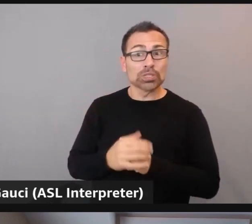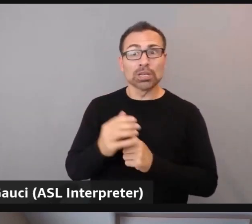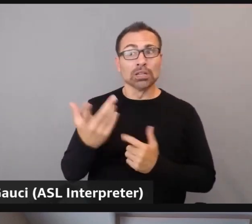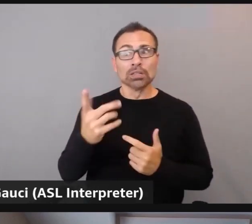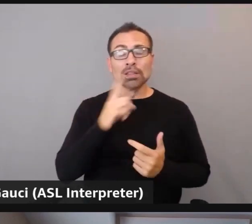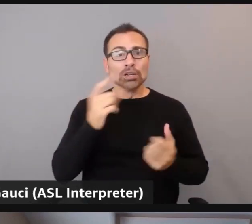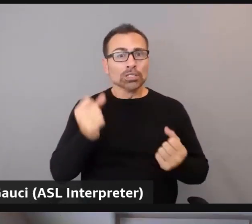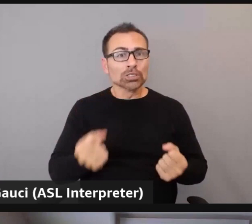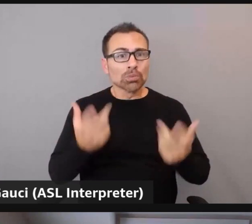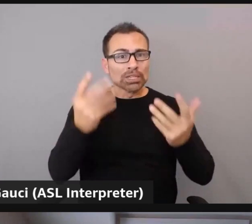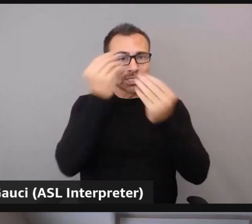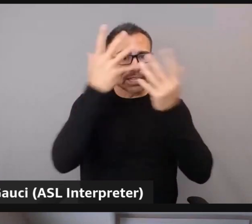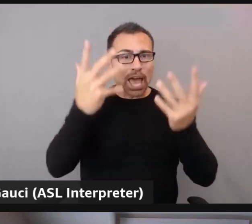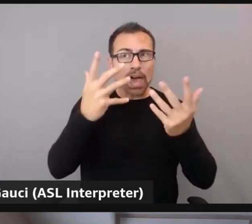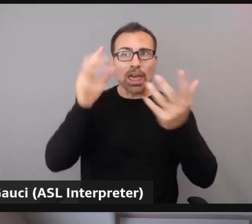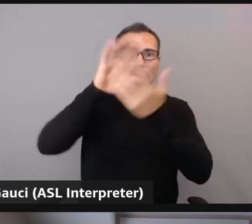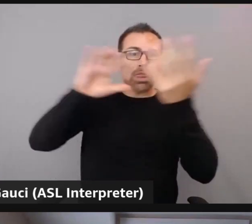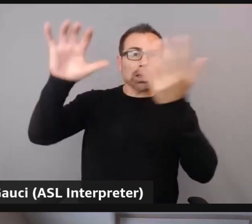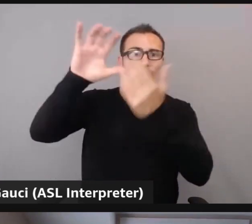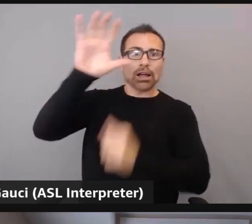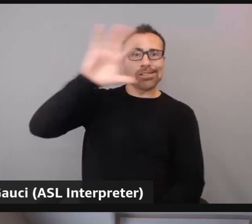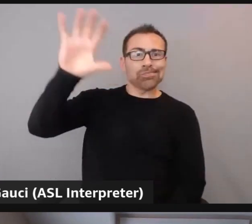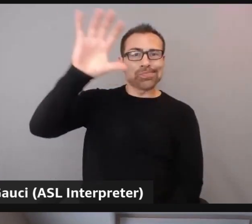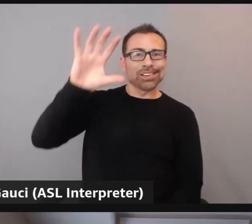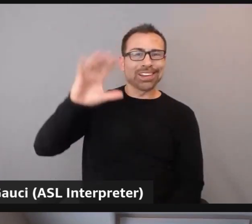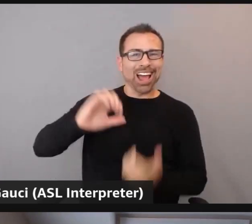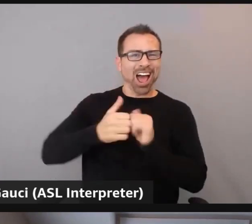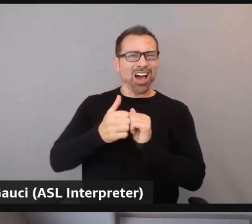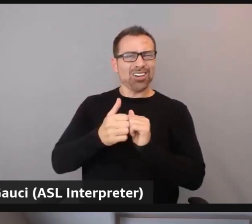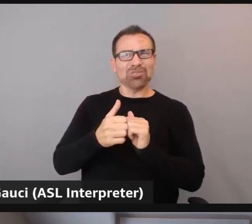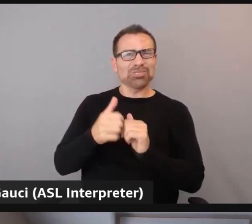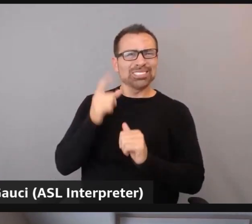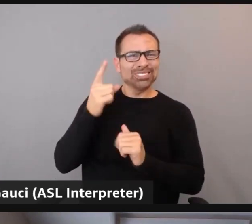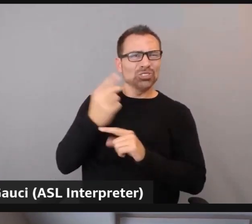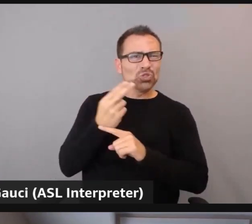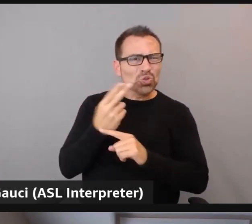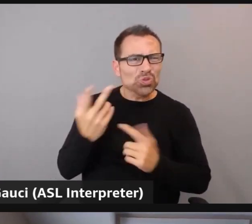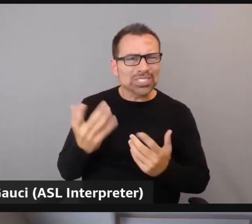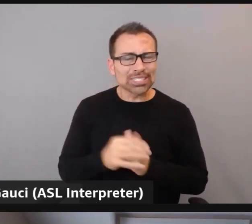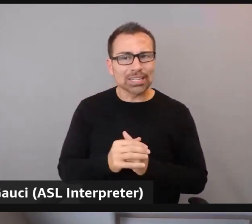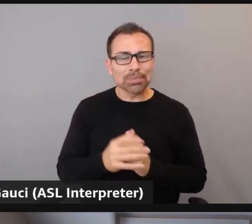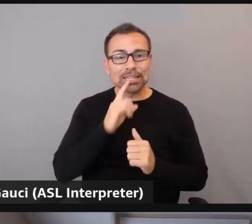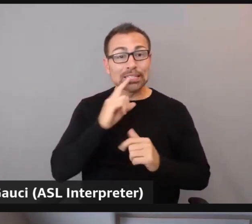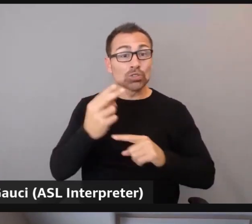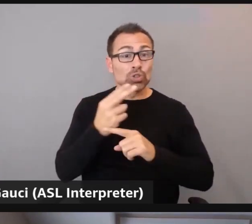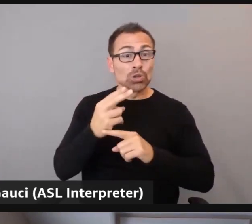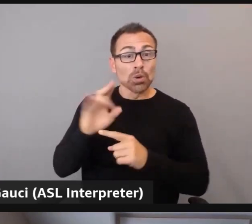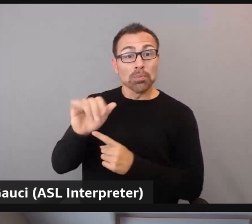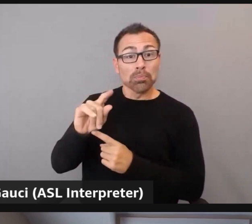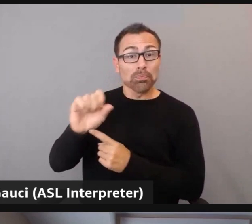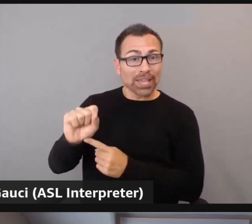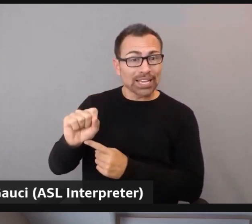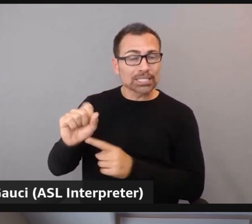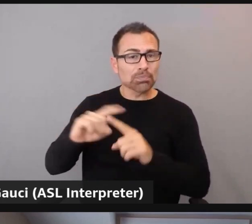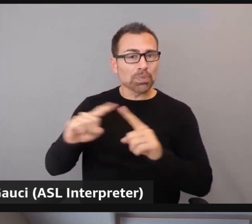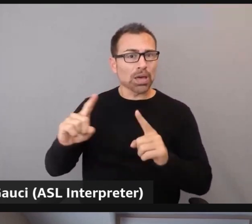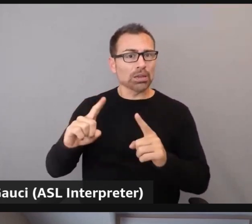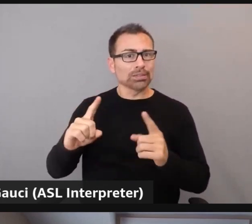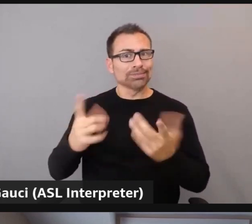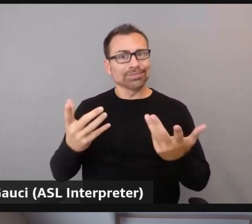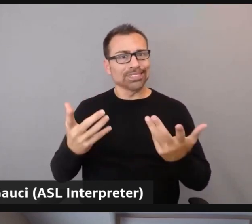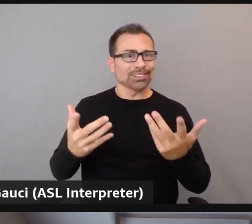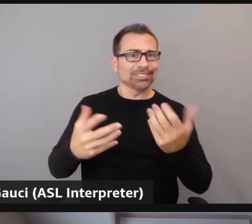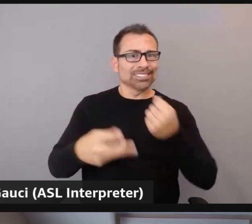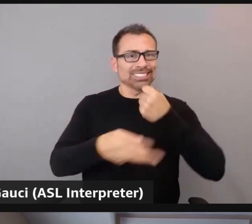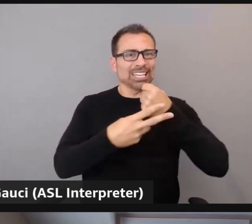data into usable bits for everybody, right? Particularly in the sustainability space. And apparently this afternoon,